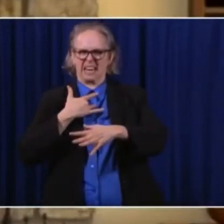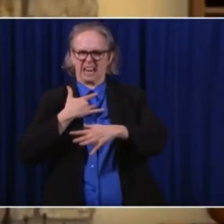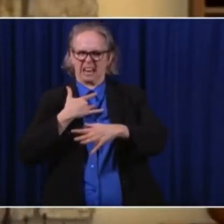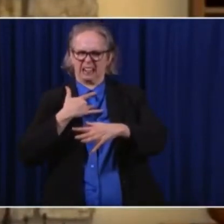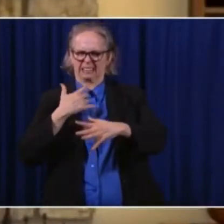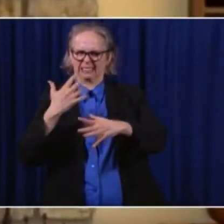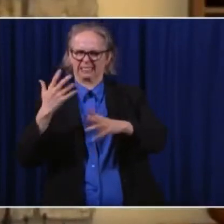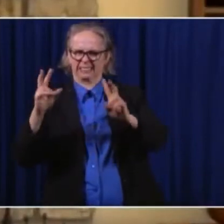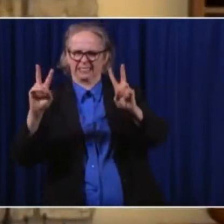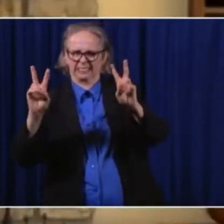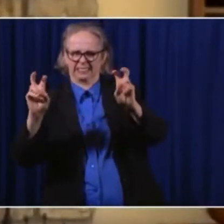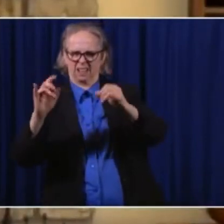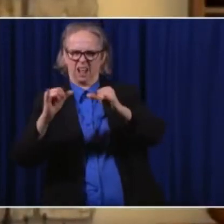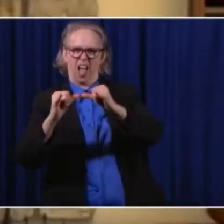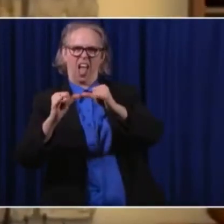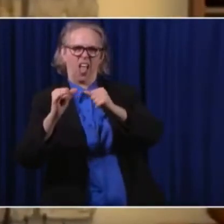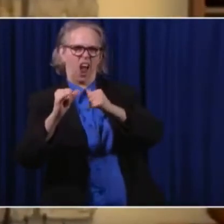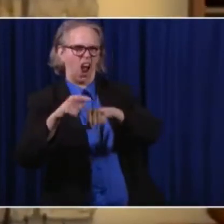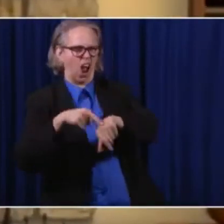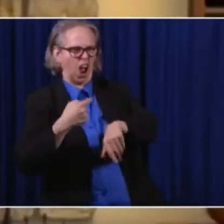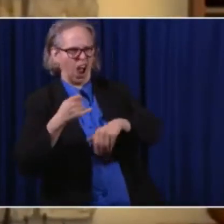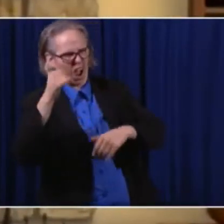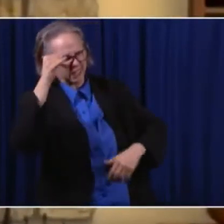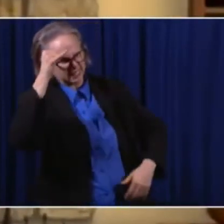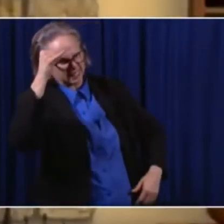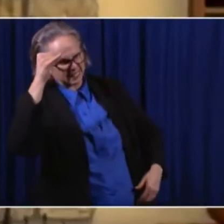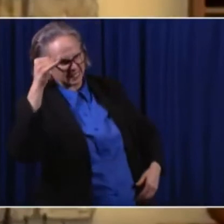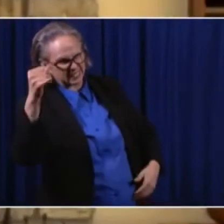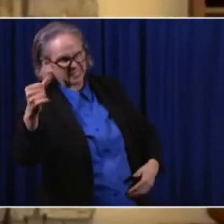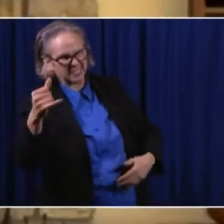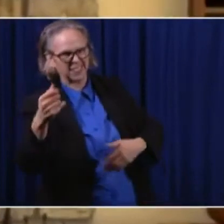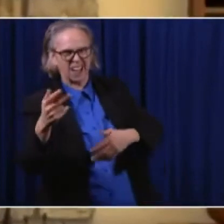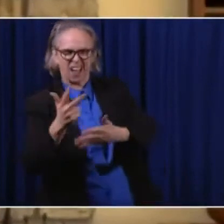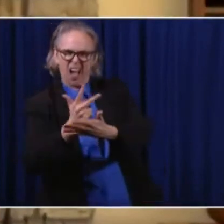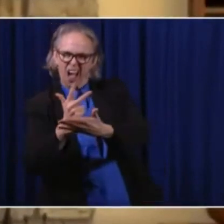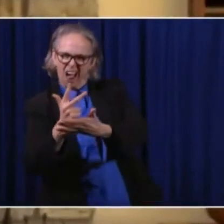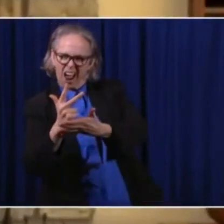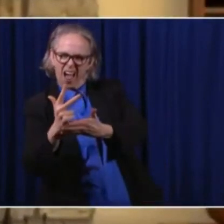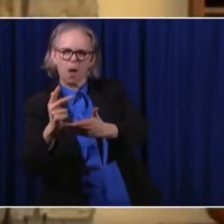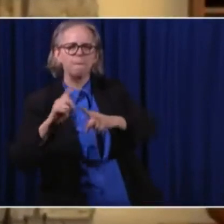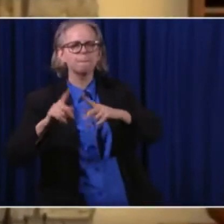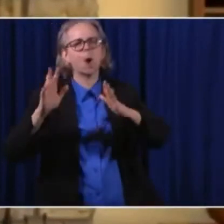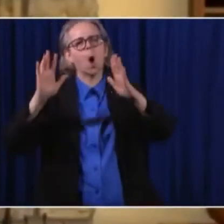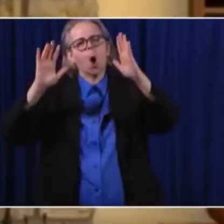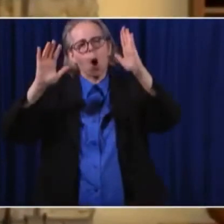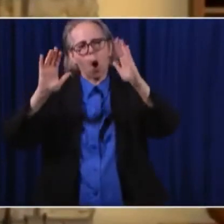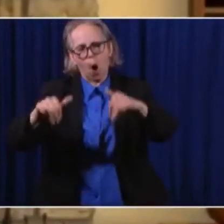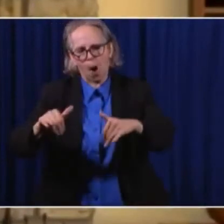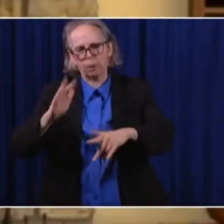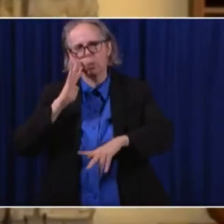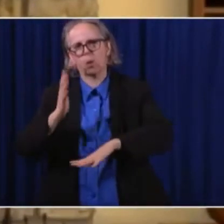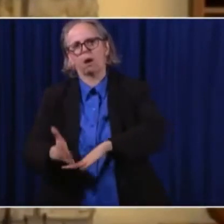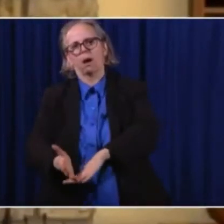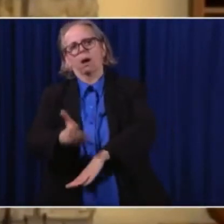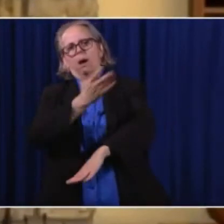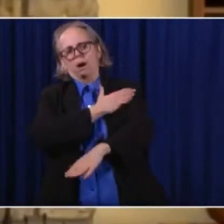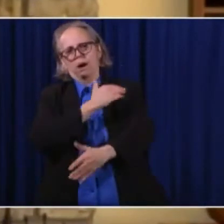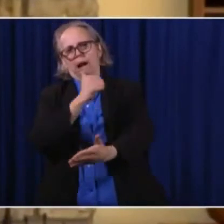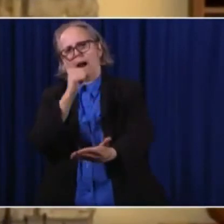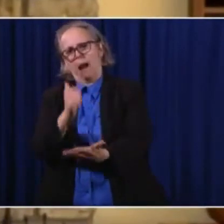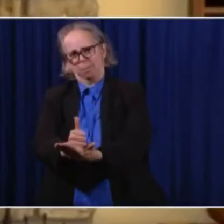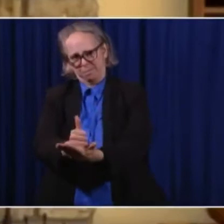in 21 days, I don't know. I hope we're in a better position than we are today, but it seemed like 21 days was, let's give this a